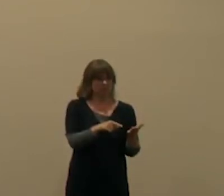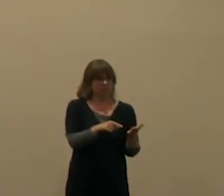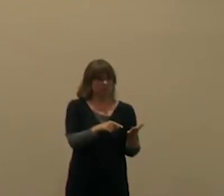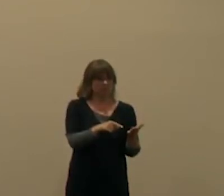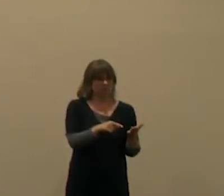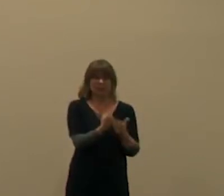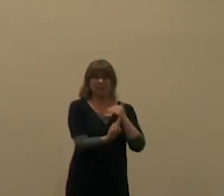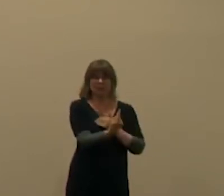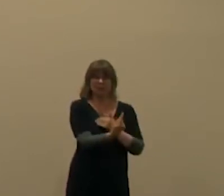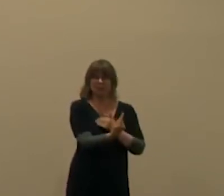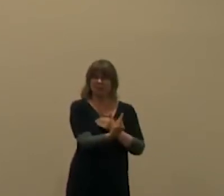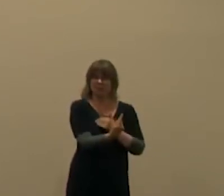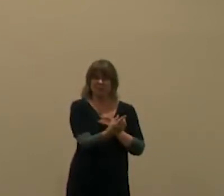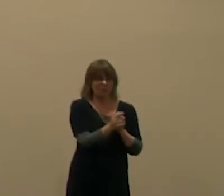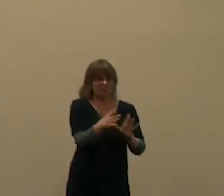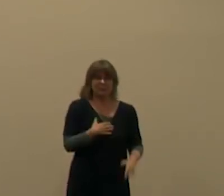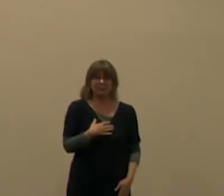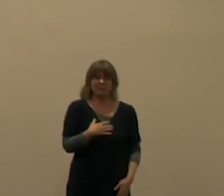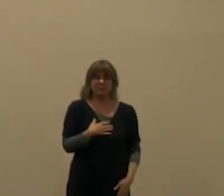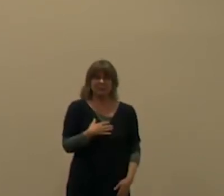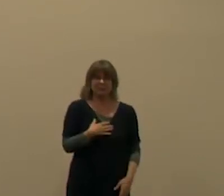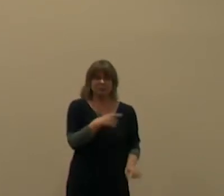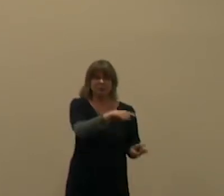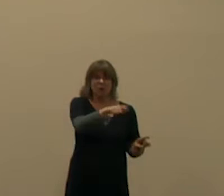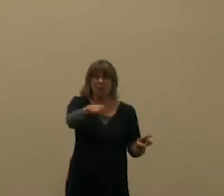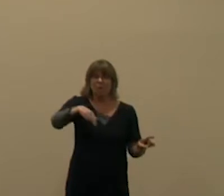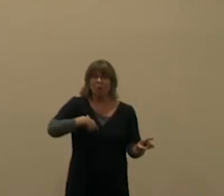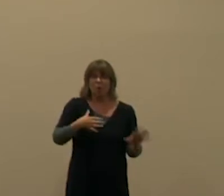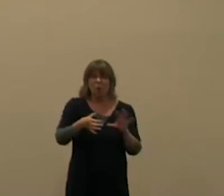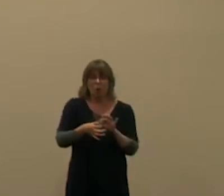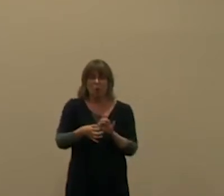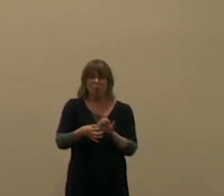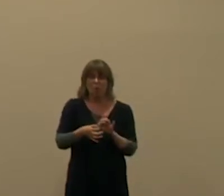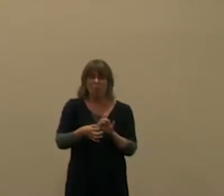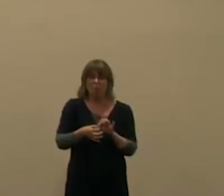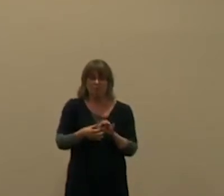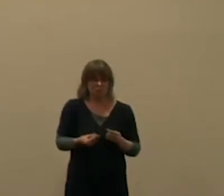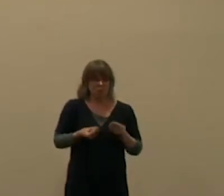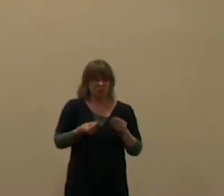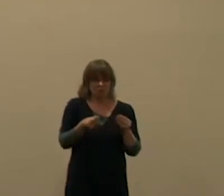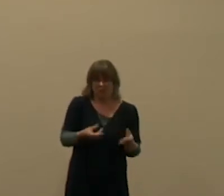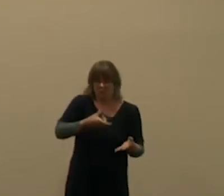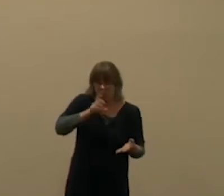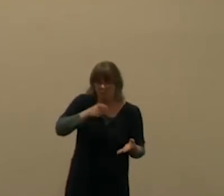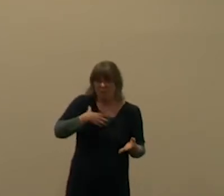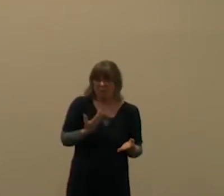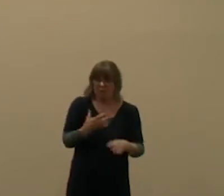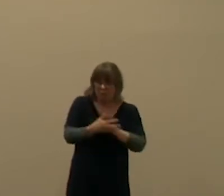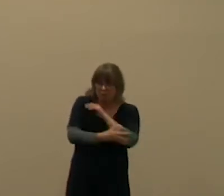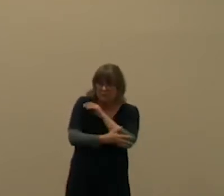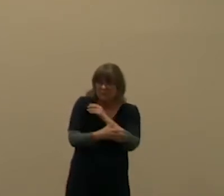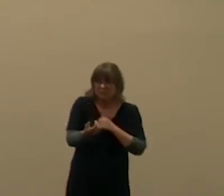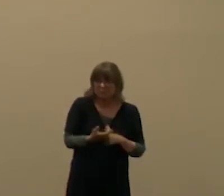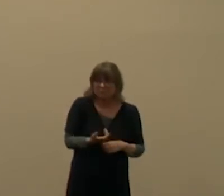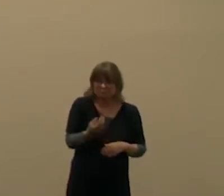only one there. Everyone else was just working from home. So the only thing we could do was give him a coffee, give him a cookie,